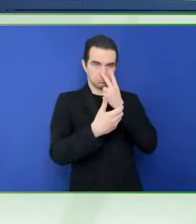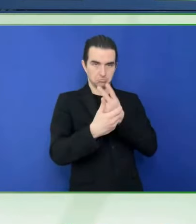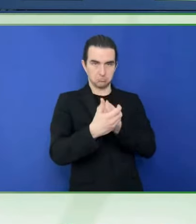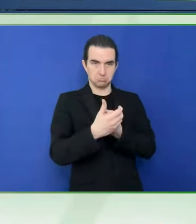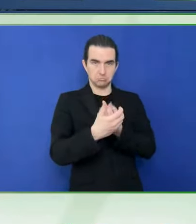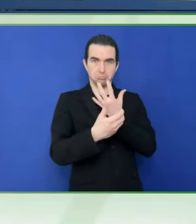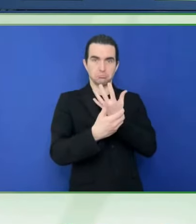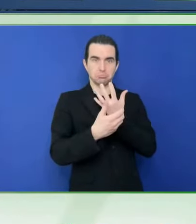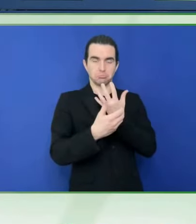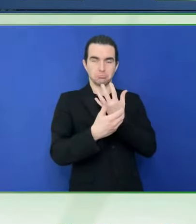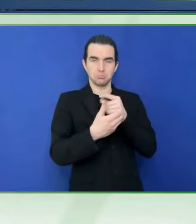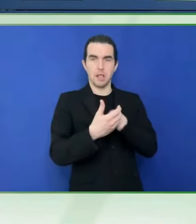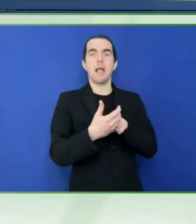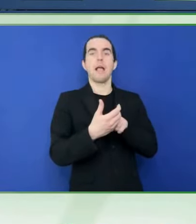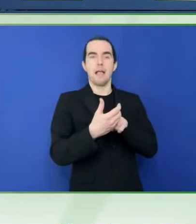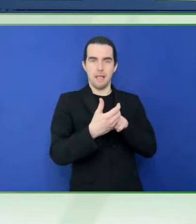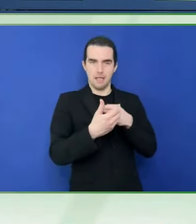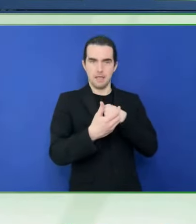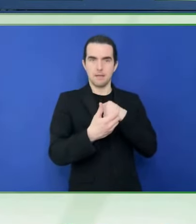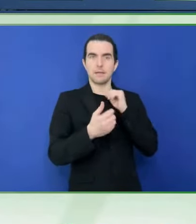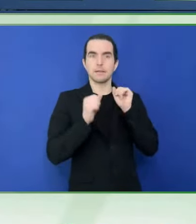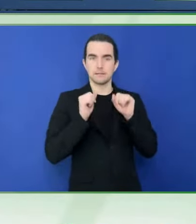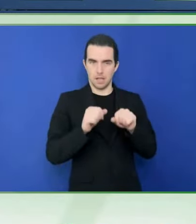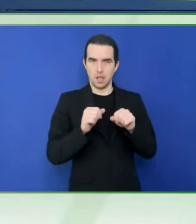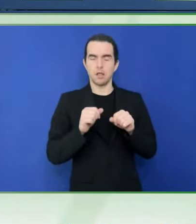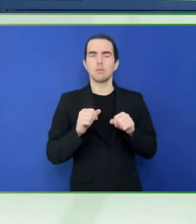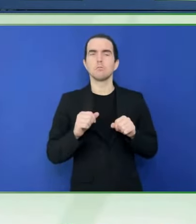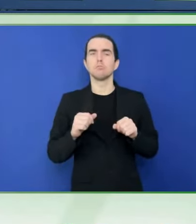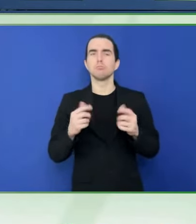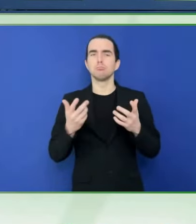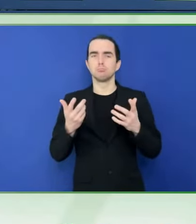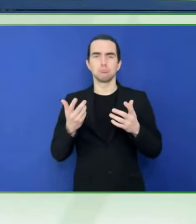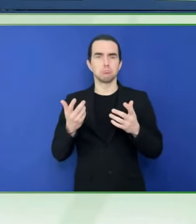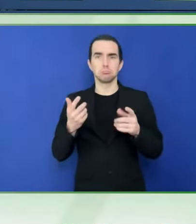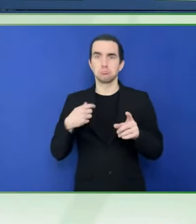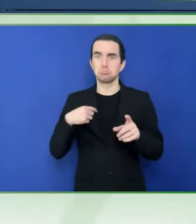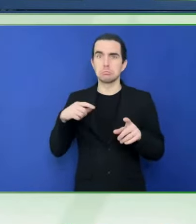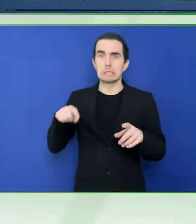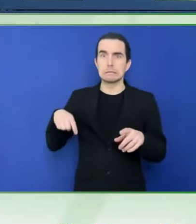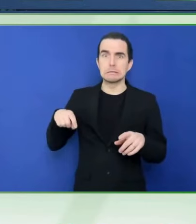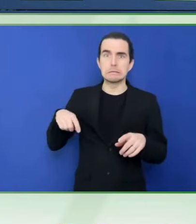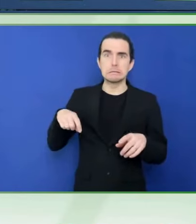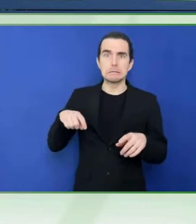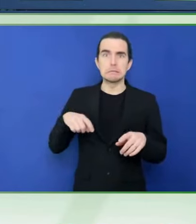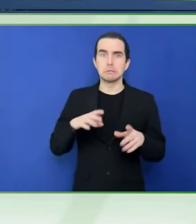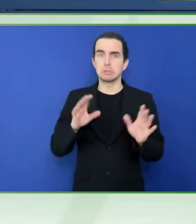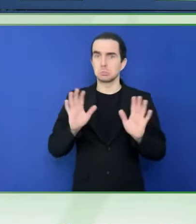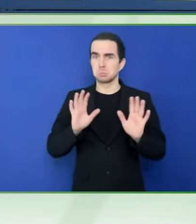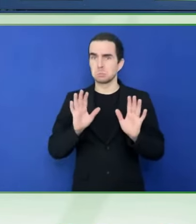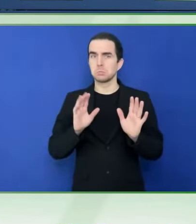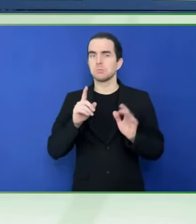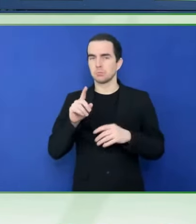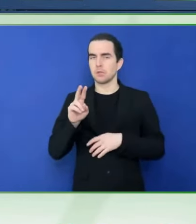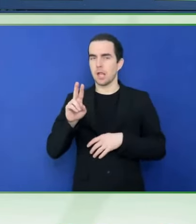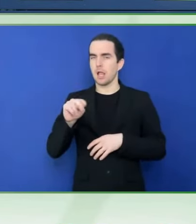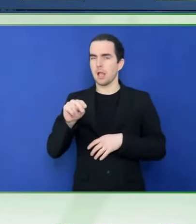it's something which makes life much more even easier.